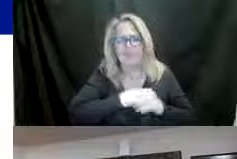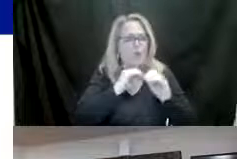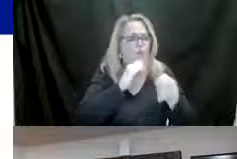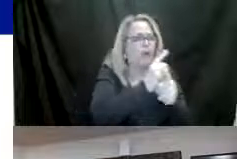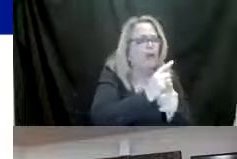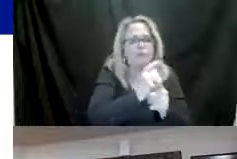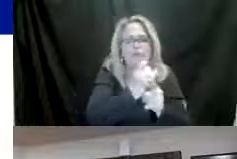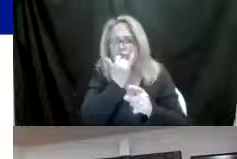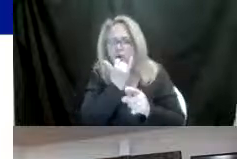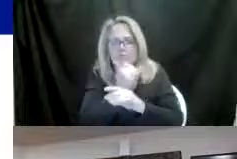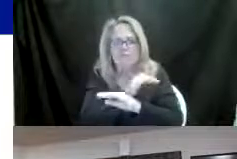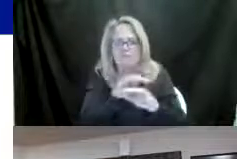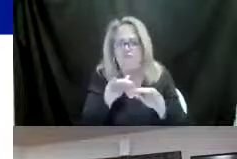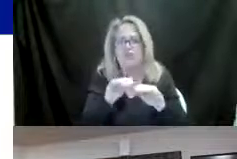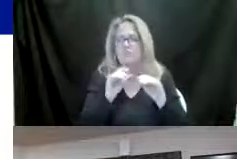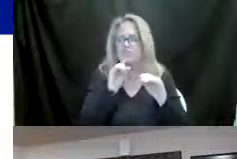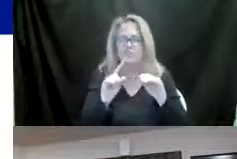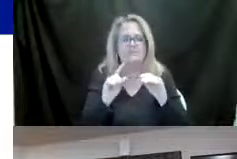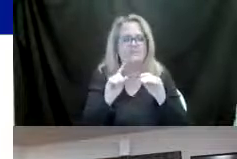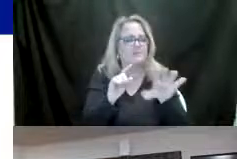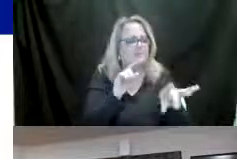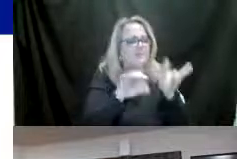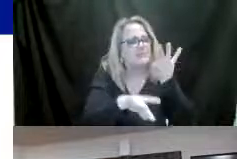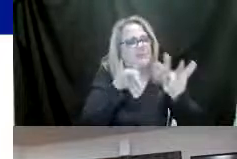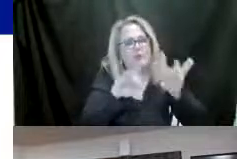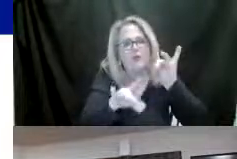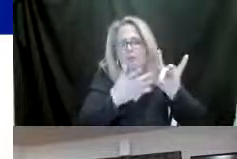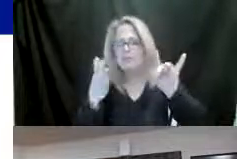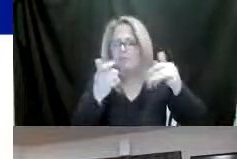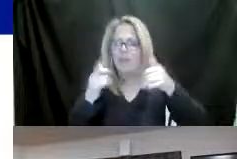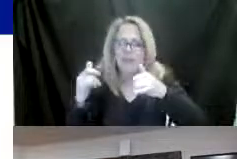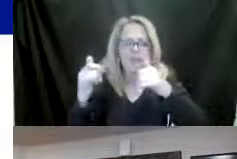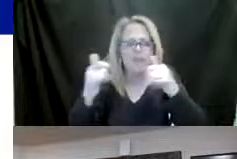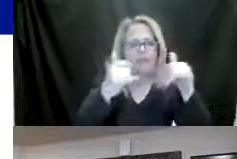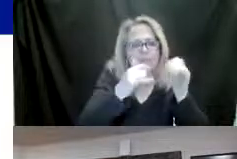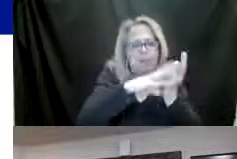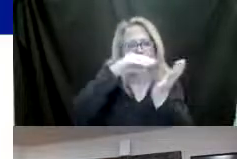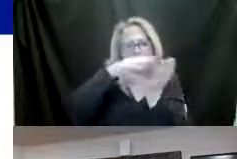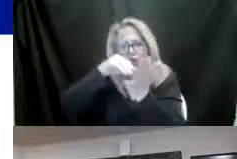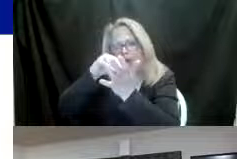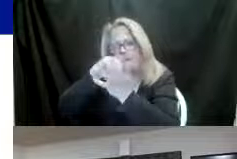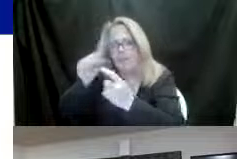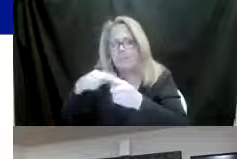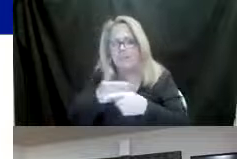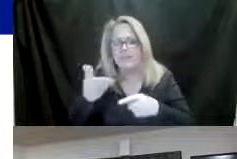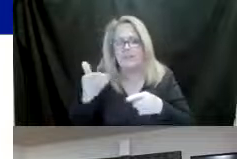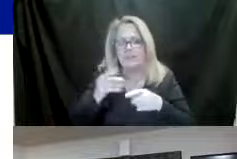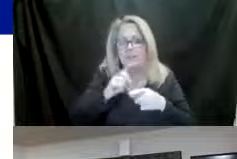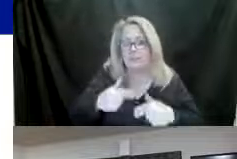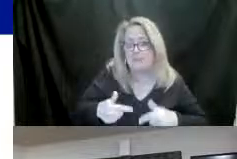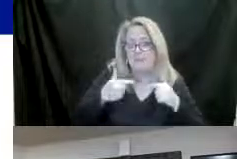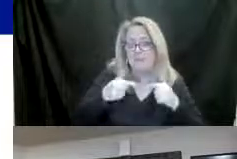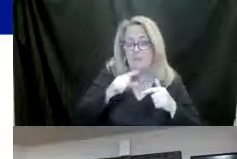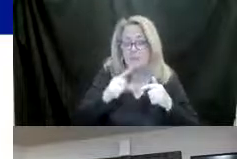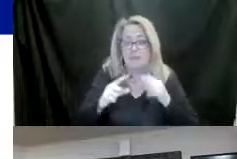wrong. It is simply an act of discovering things and learning about things in your real life. So it goes from very early,